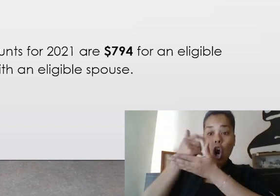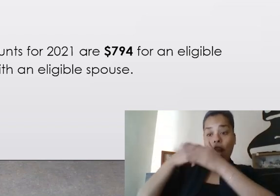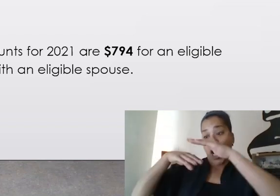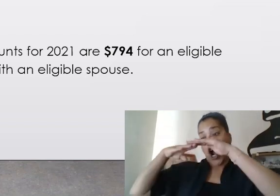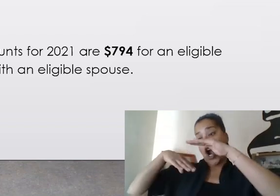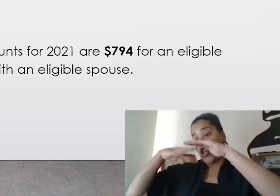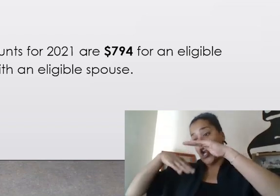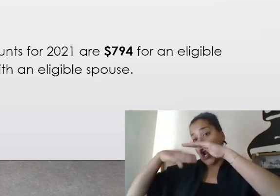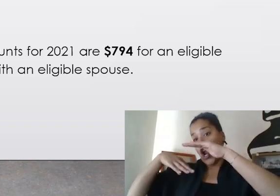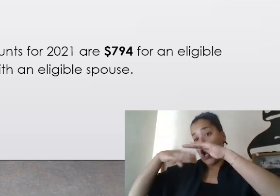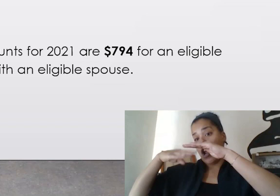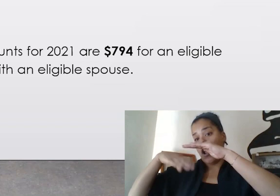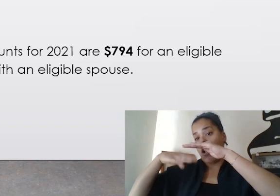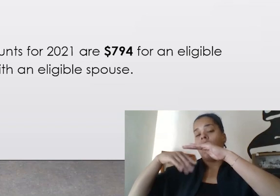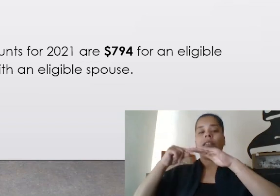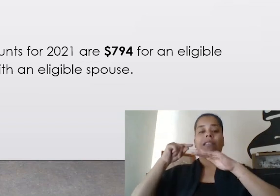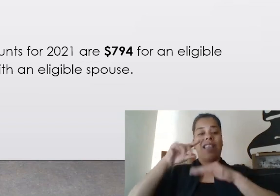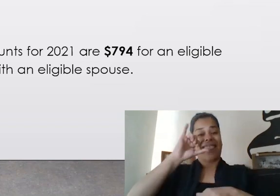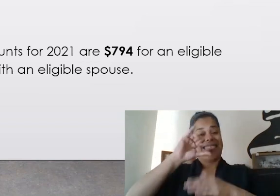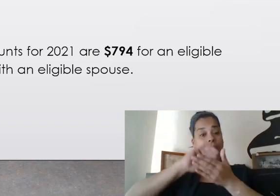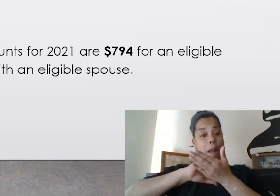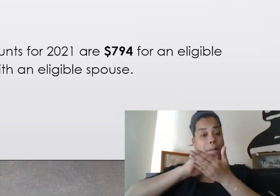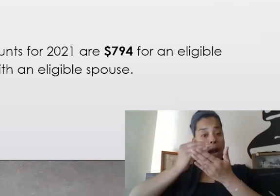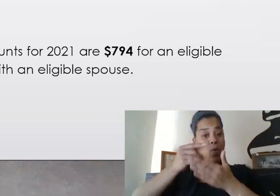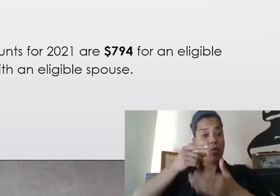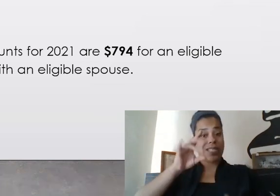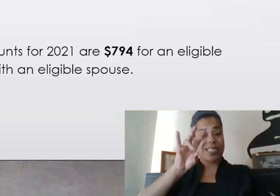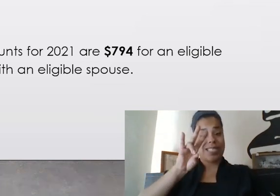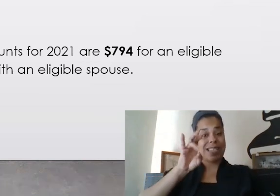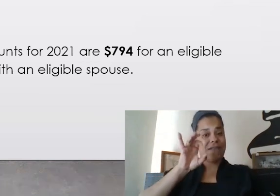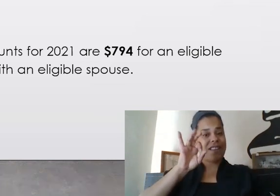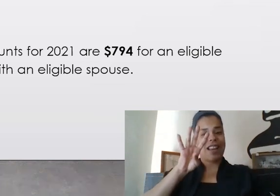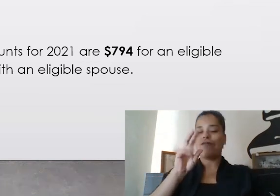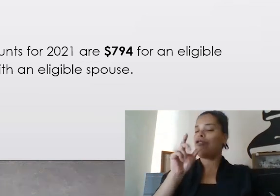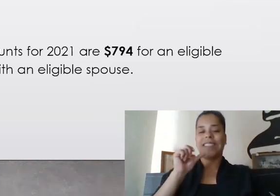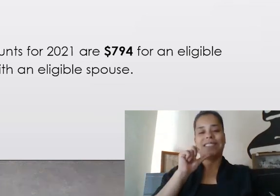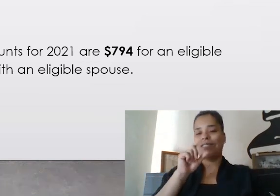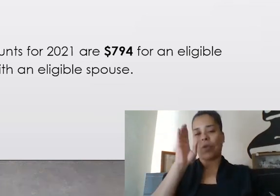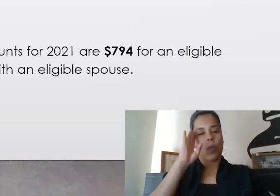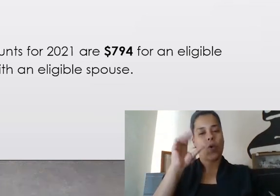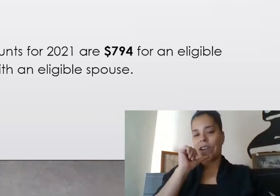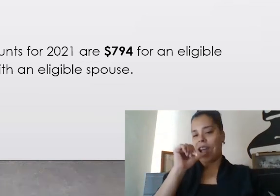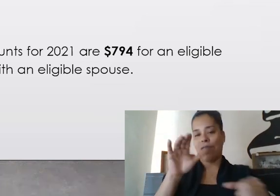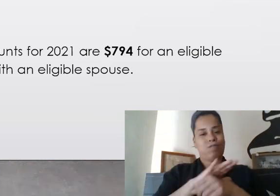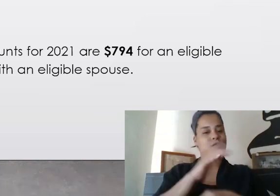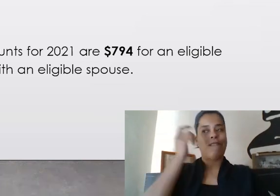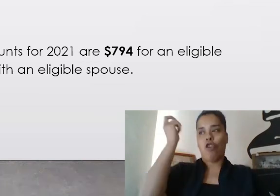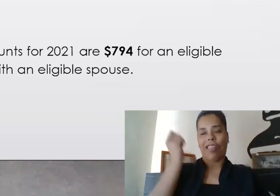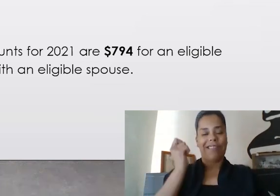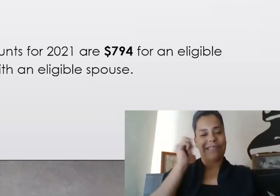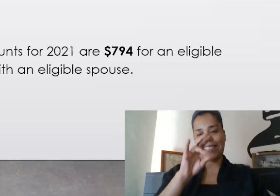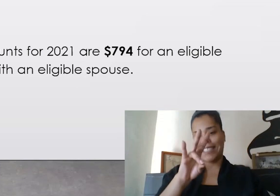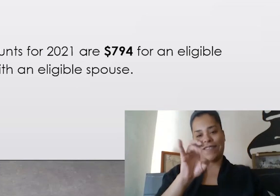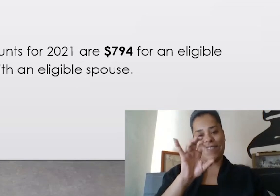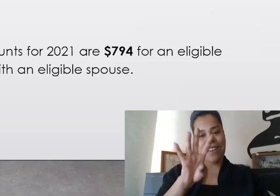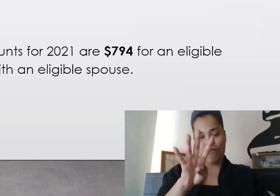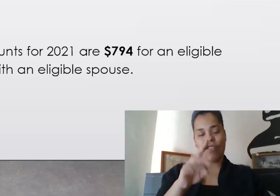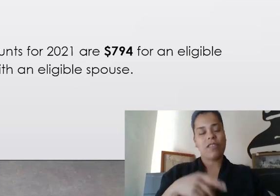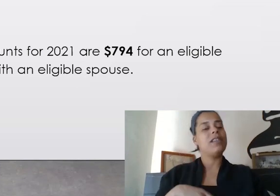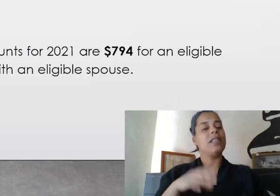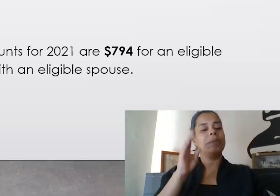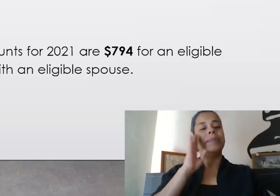that amount, $794, is not the full amount you would get. And I'll talk about that later on